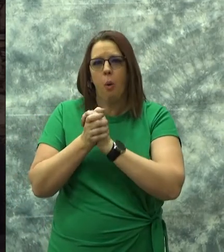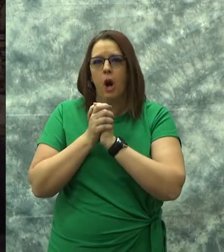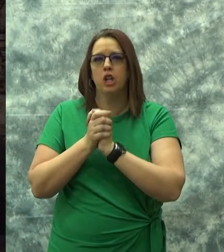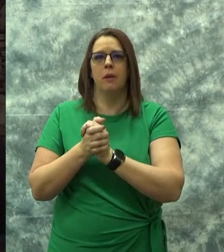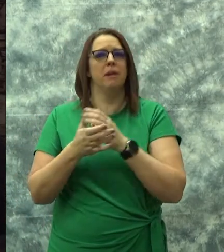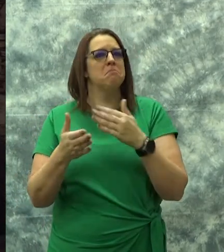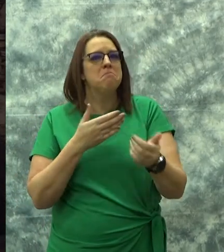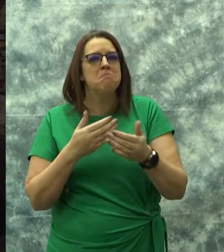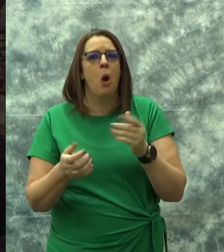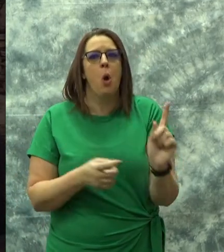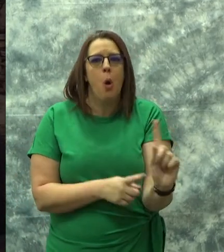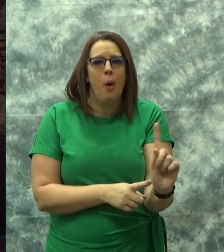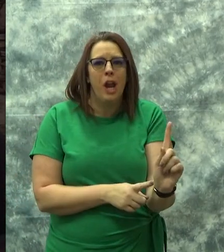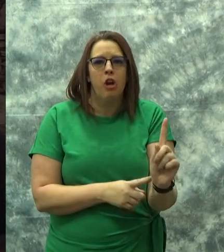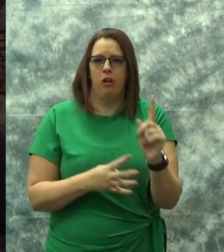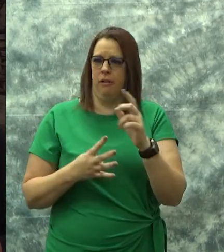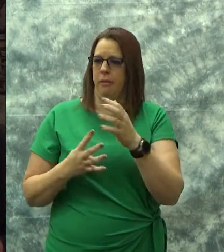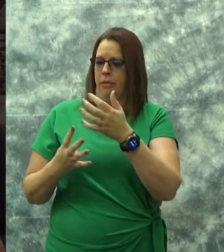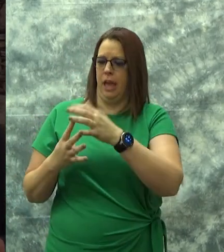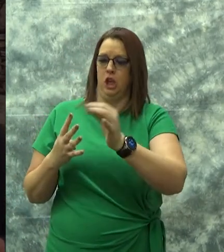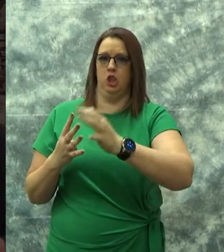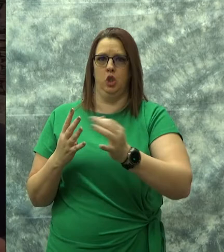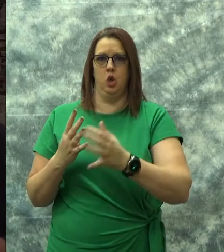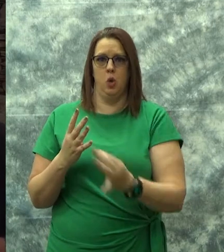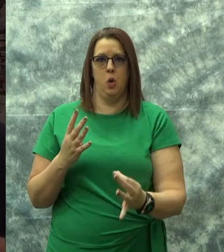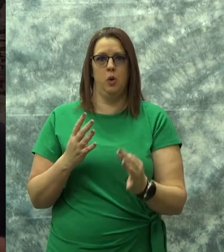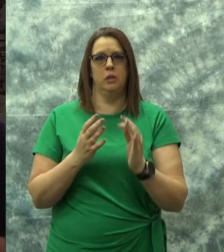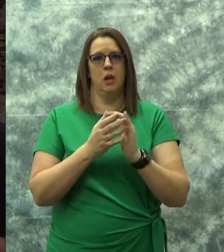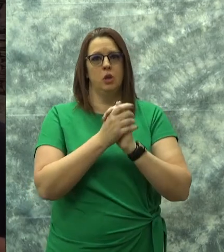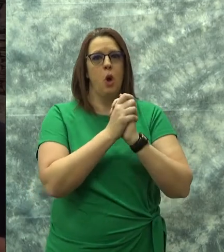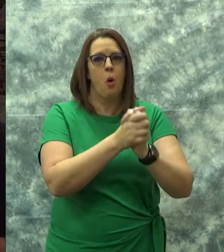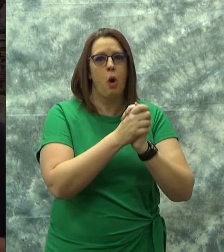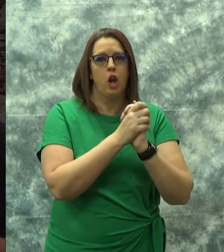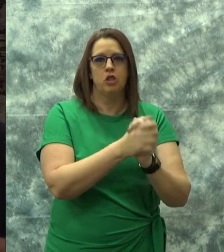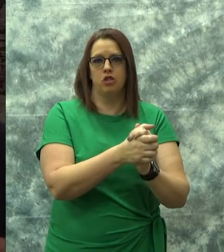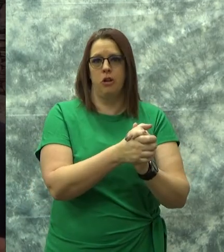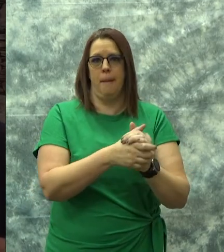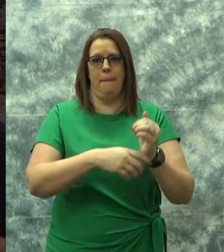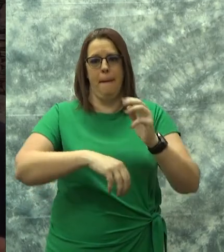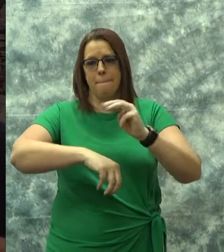no matter where it is, they choose to worship, be it an